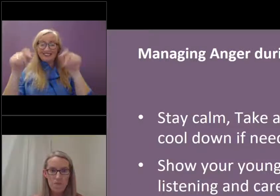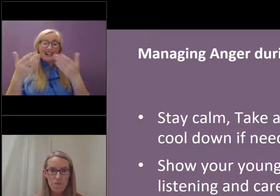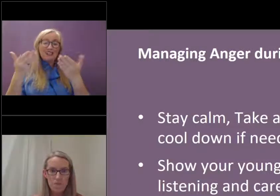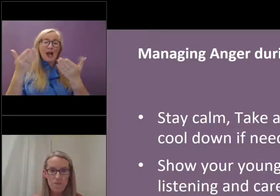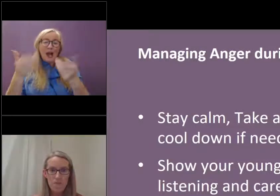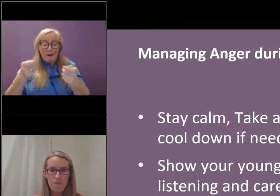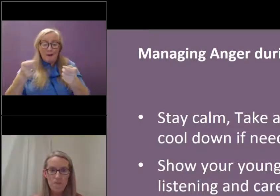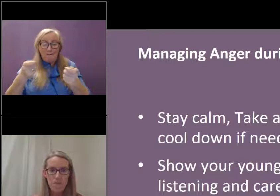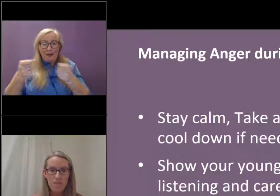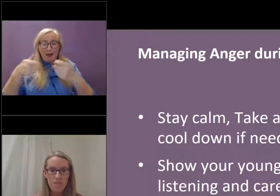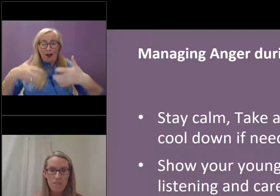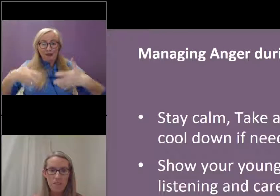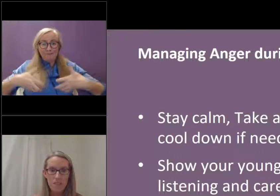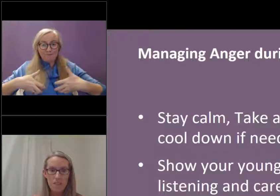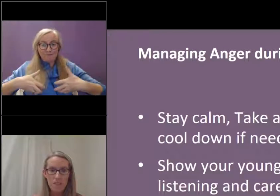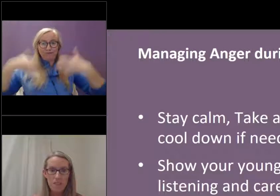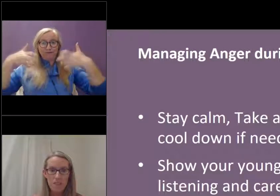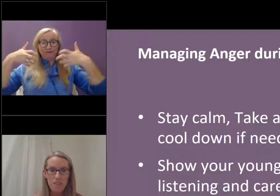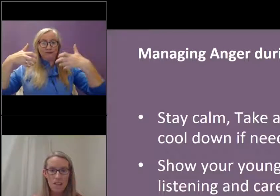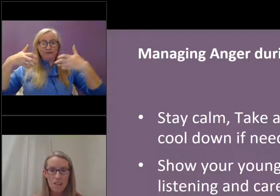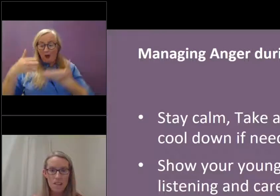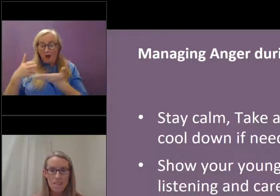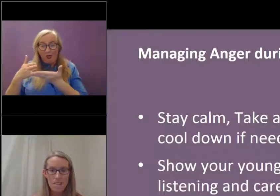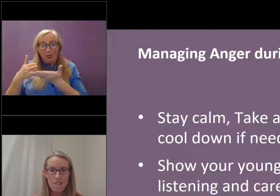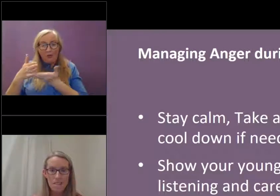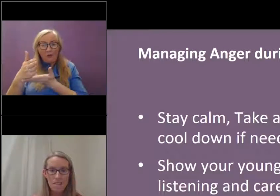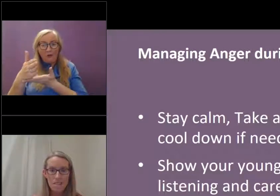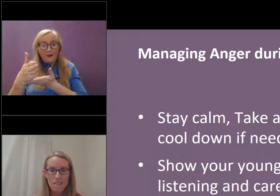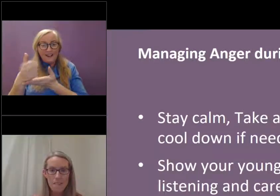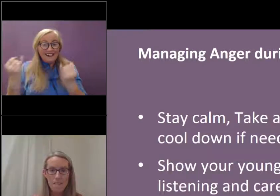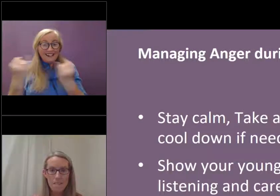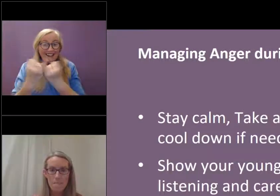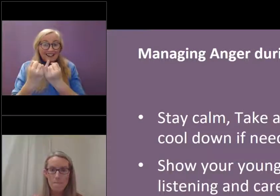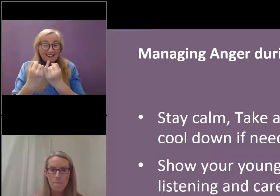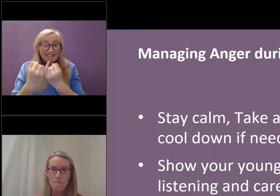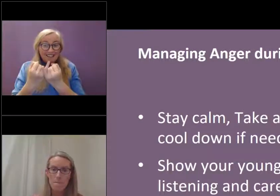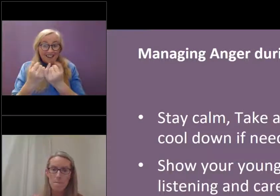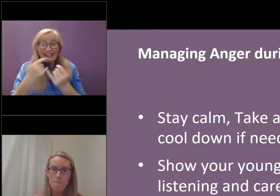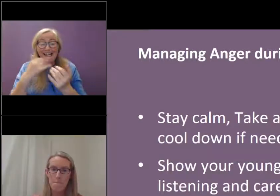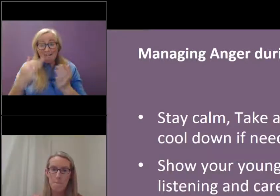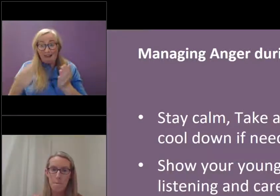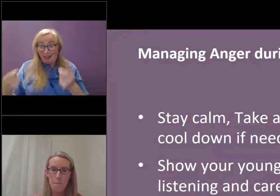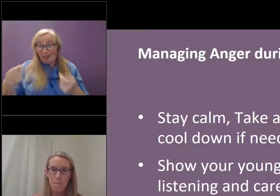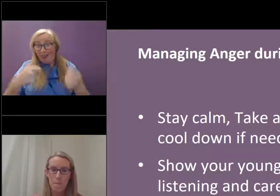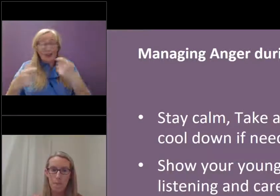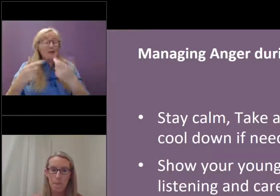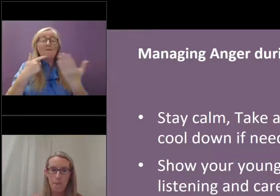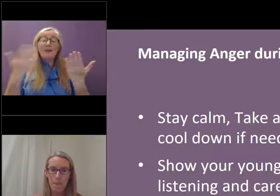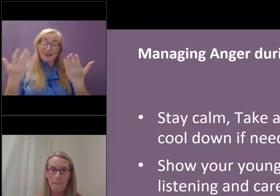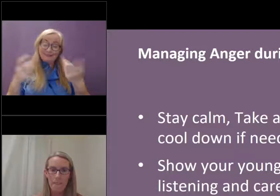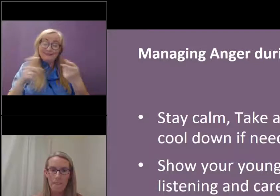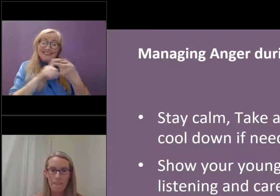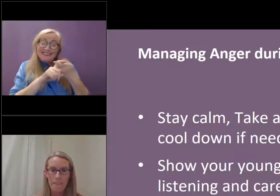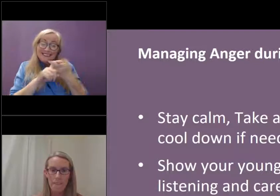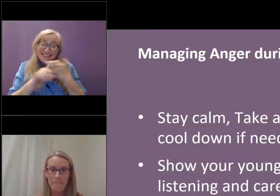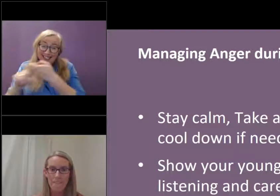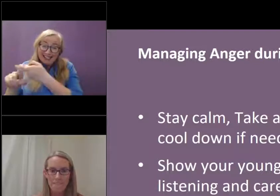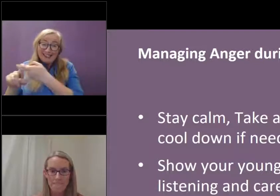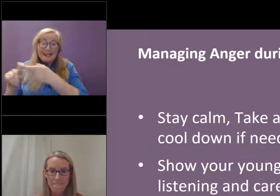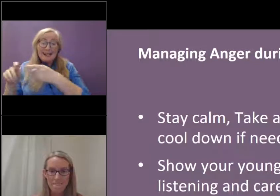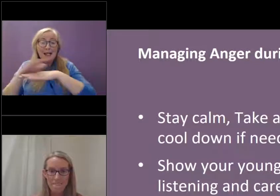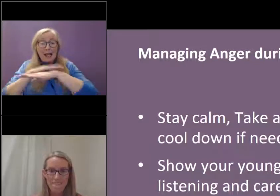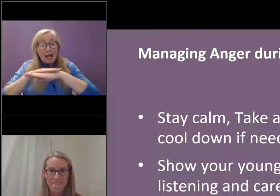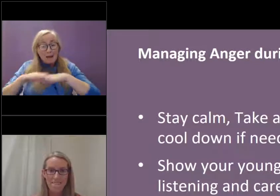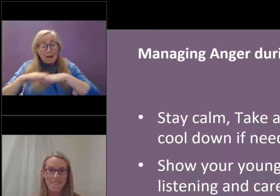time conflicts with actual anger, at least when things sort of escalate. Stay calm as much as you can. Take a